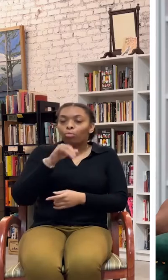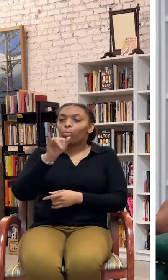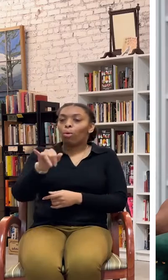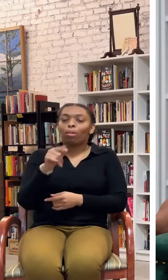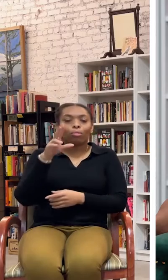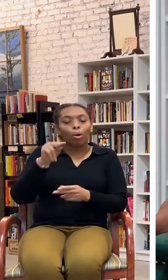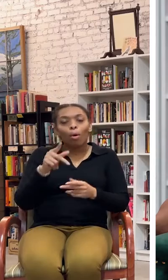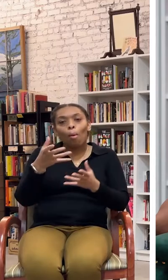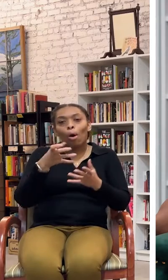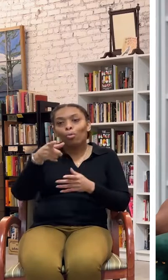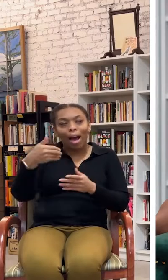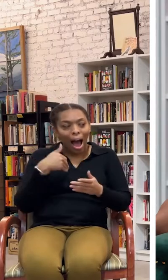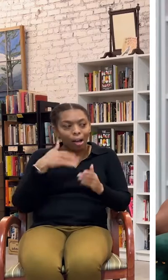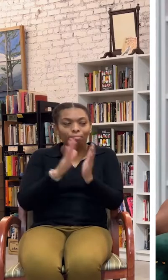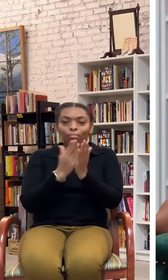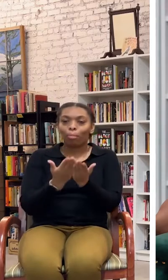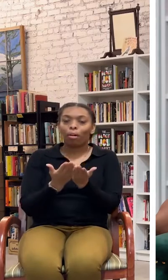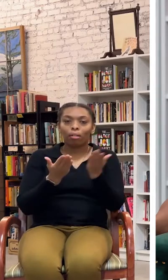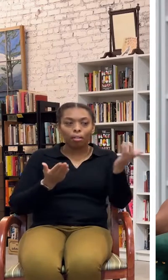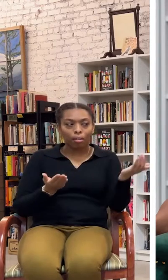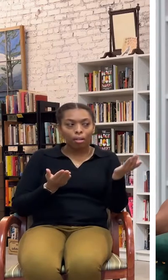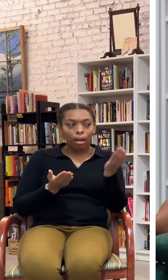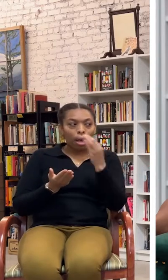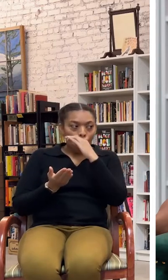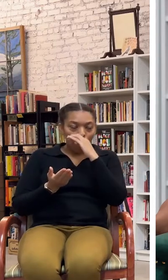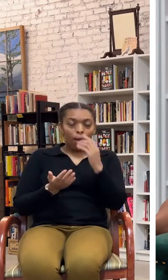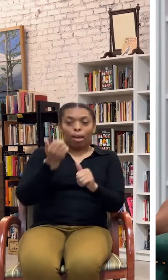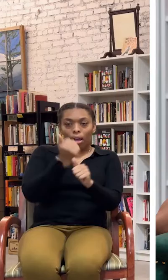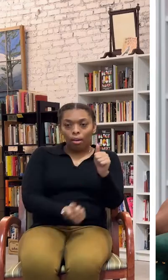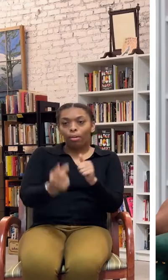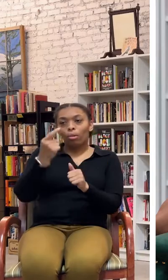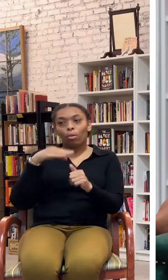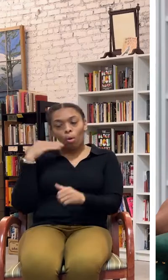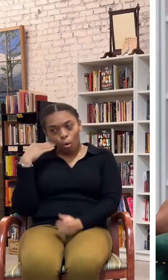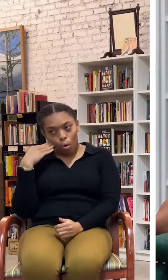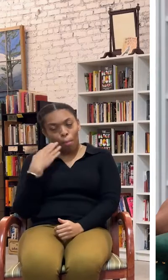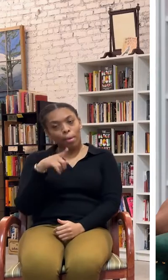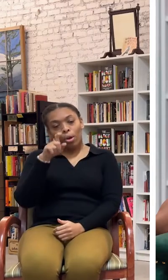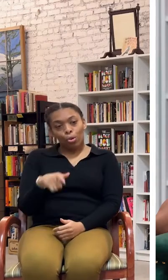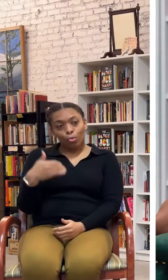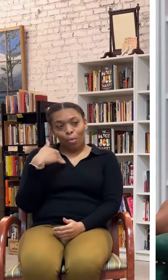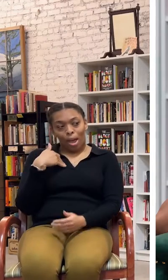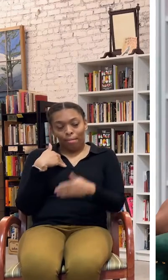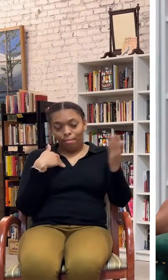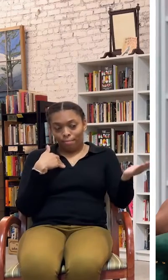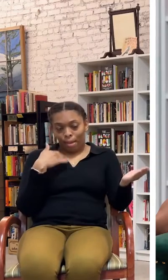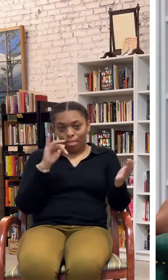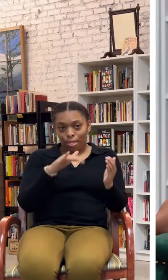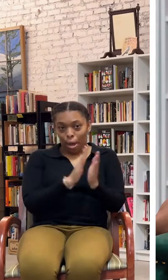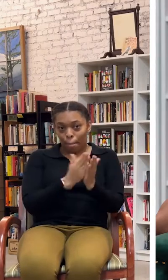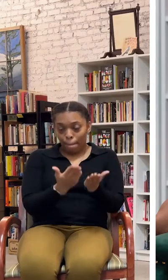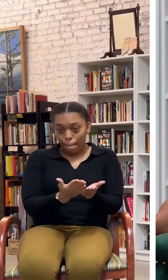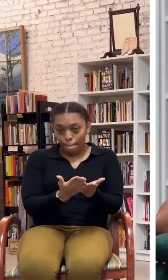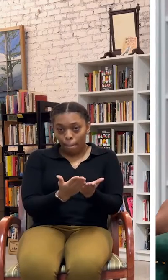to have this book on your shelves. Okay, every single home place should have this, but this is